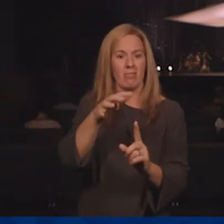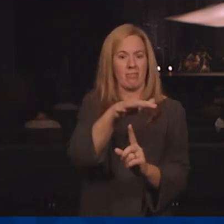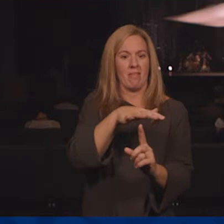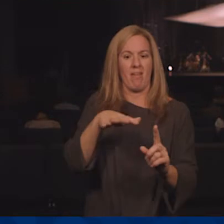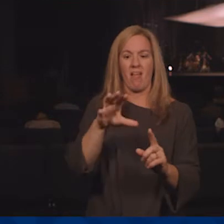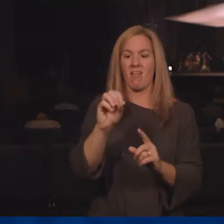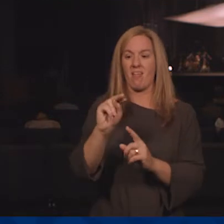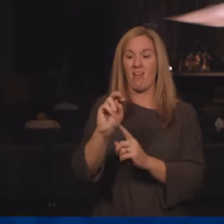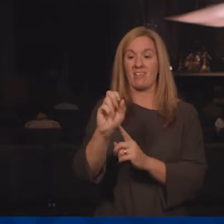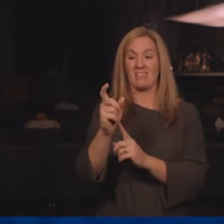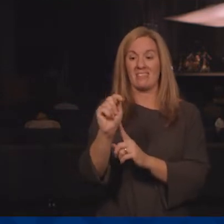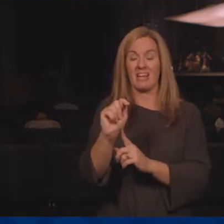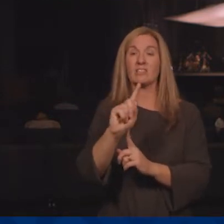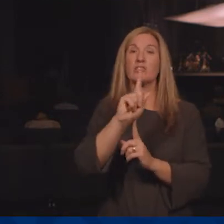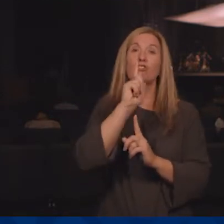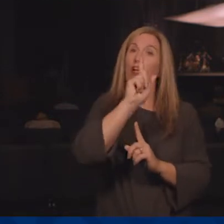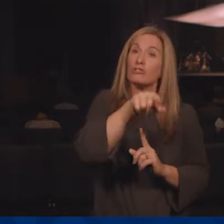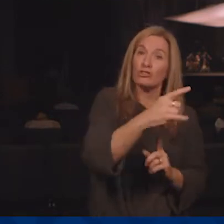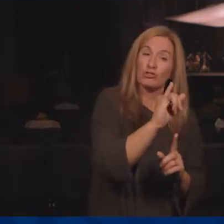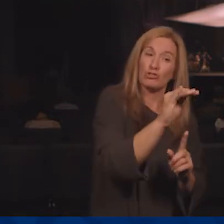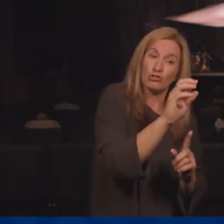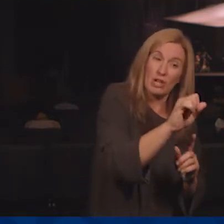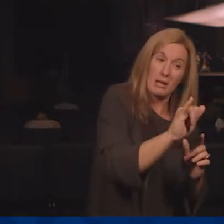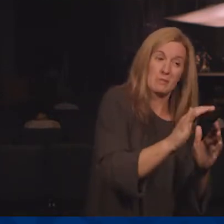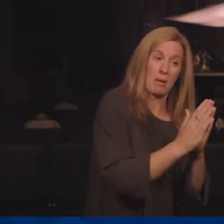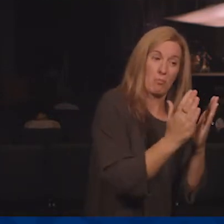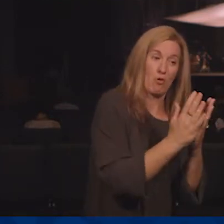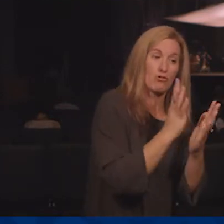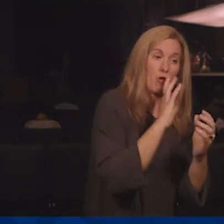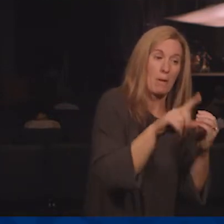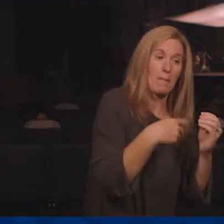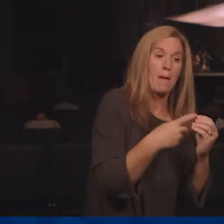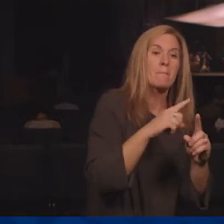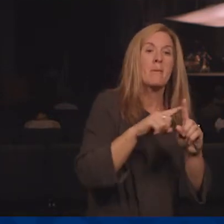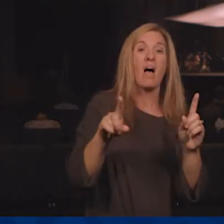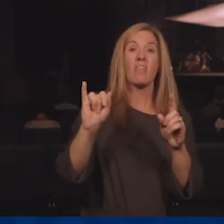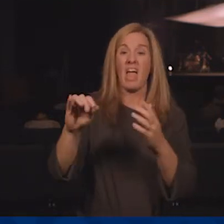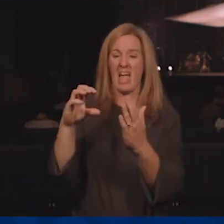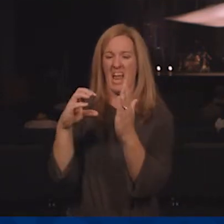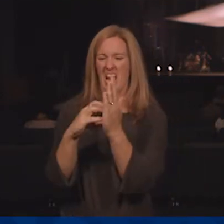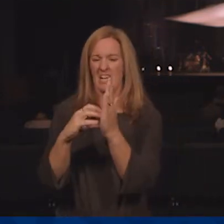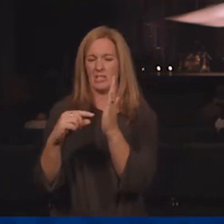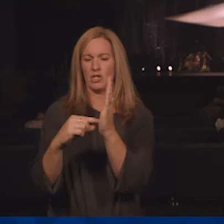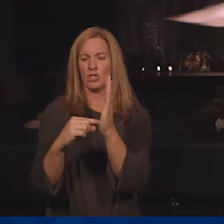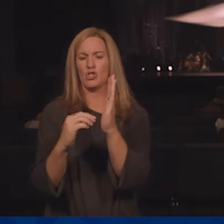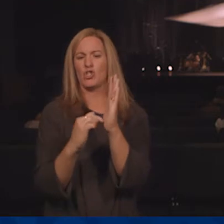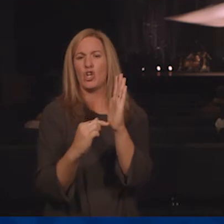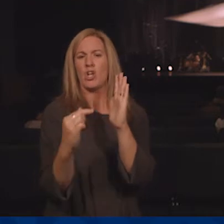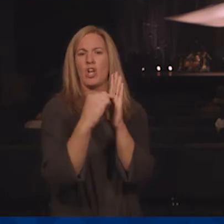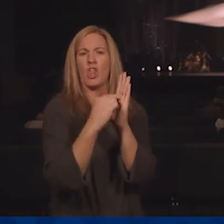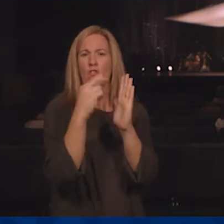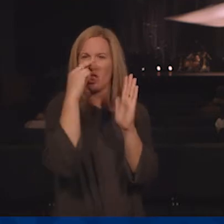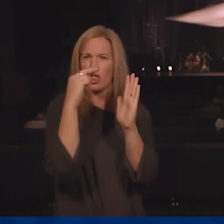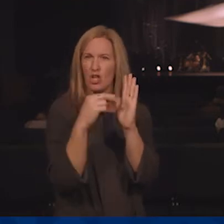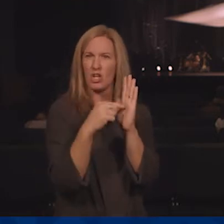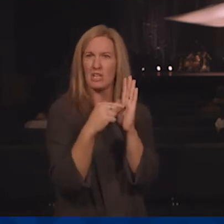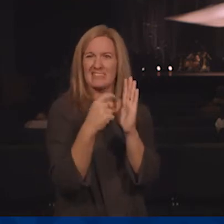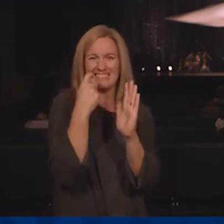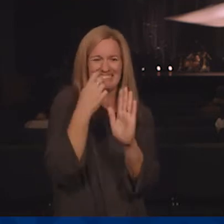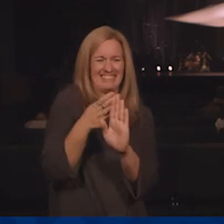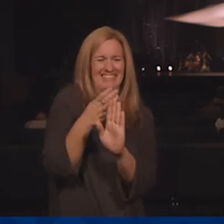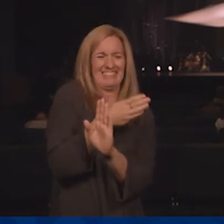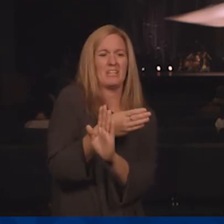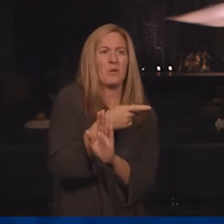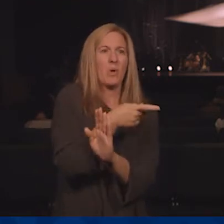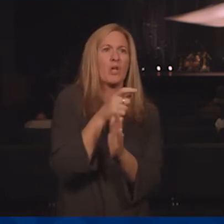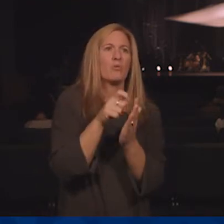but just the verses prior to what we've read, let's reconsider what James was actually telling the church. Just a few moments ago, he